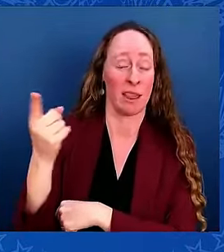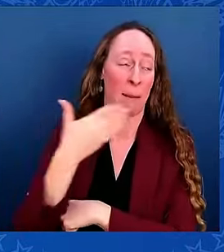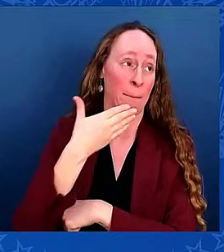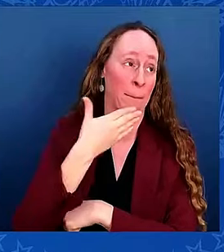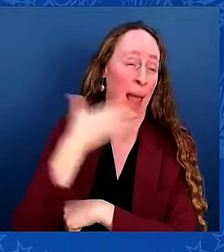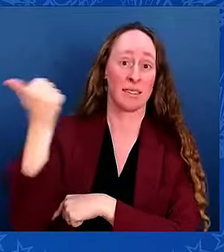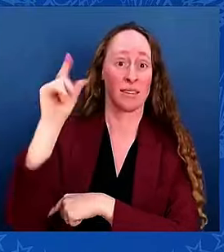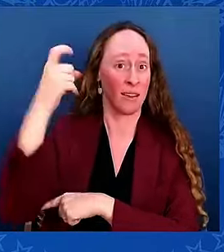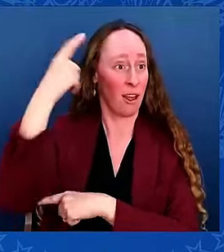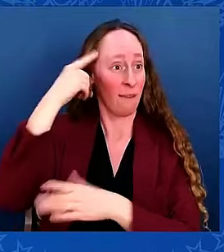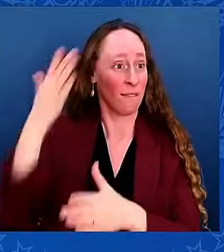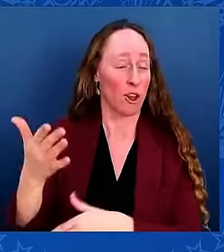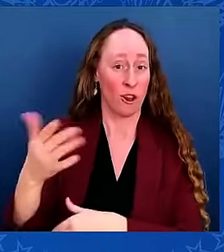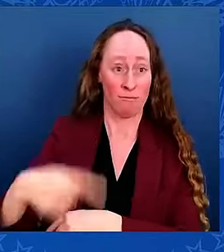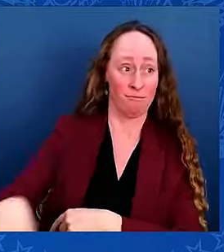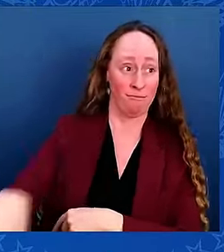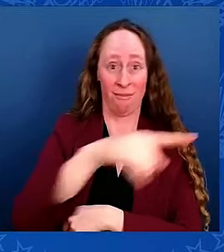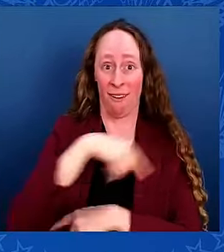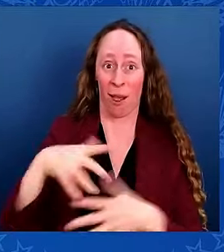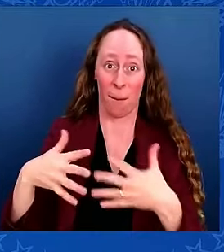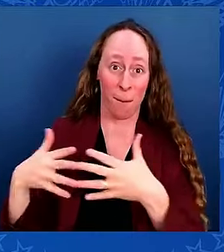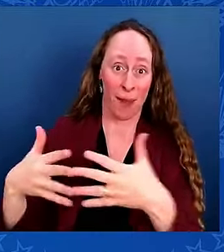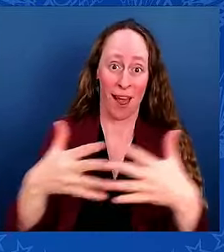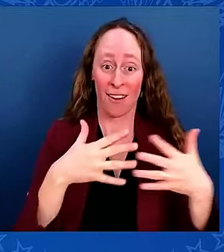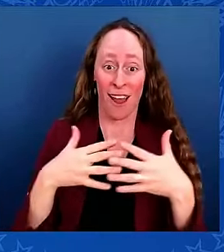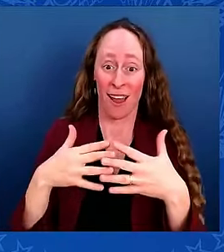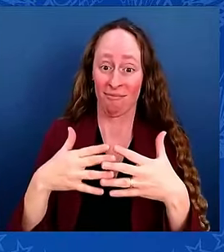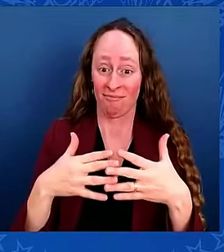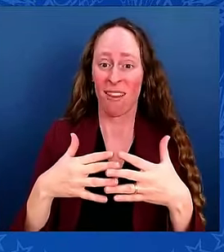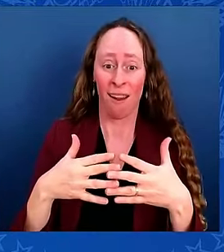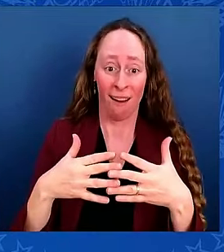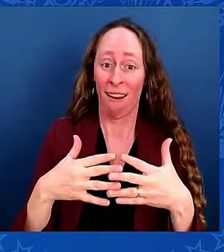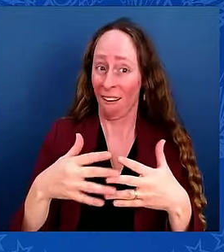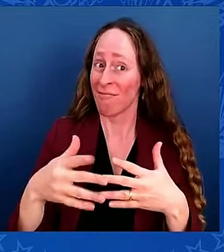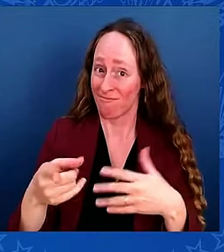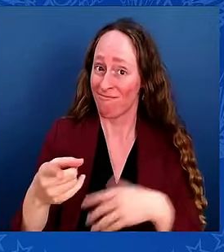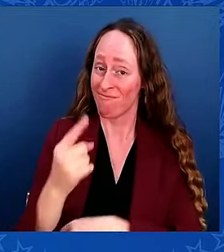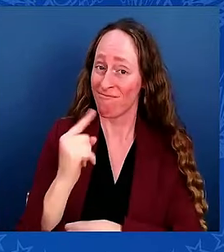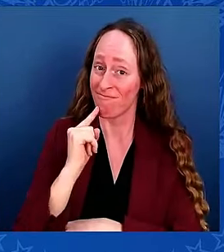I tell you what, man, I wish that I had played ball with him.